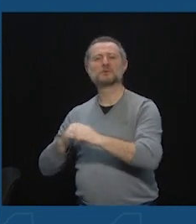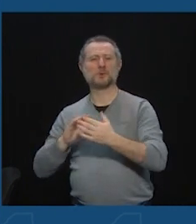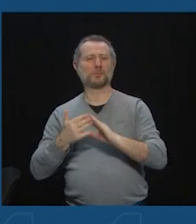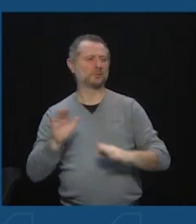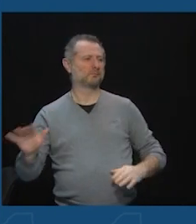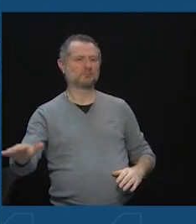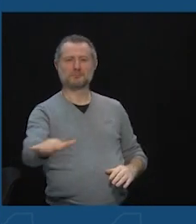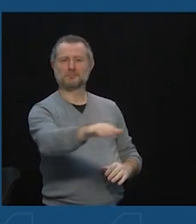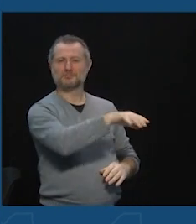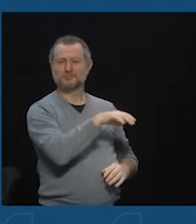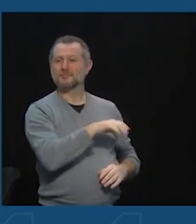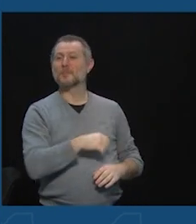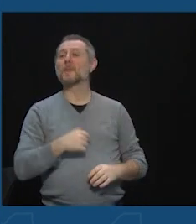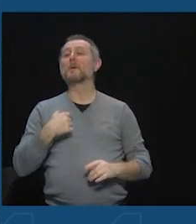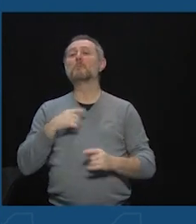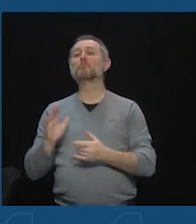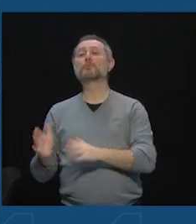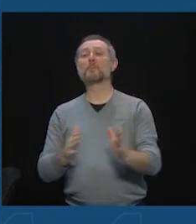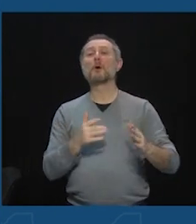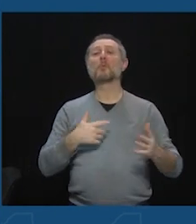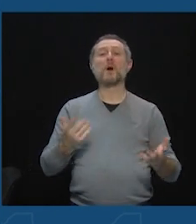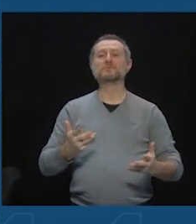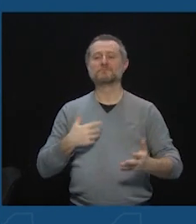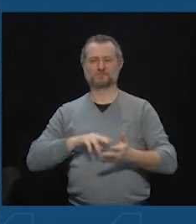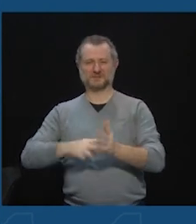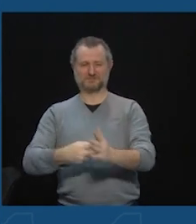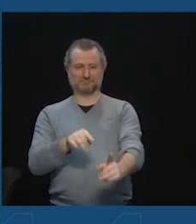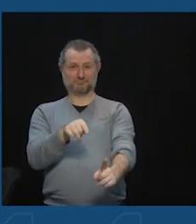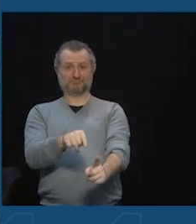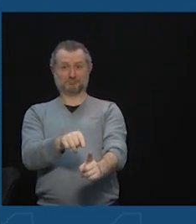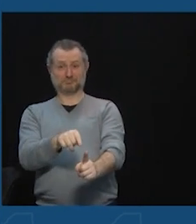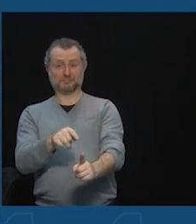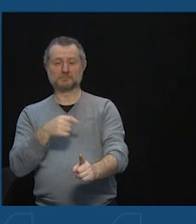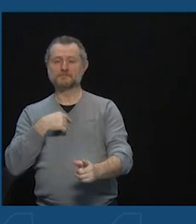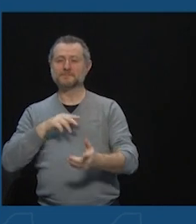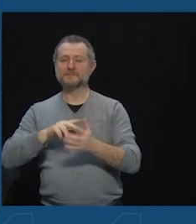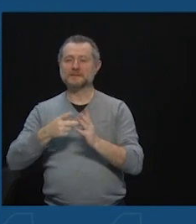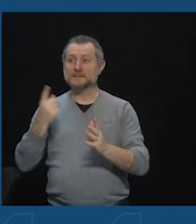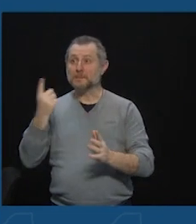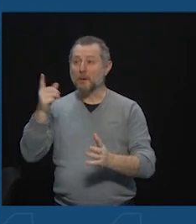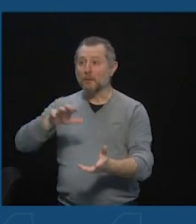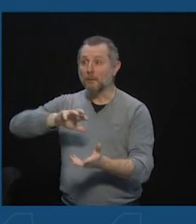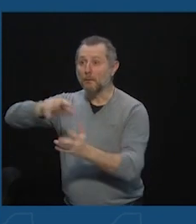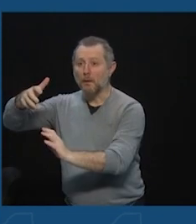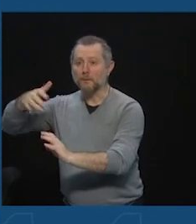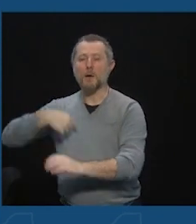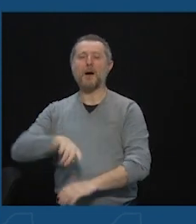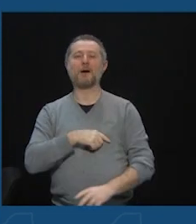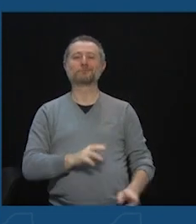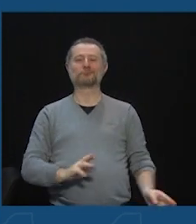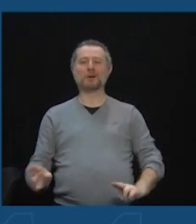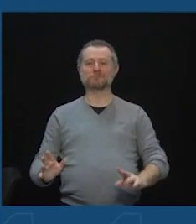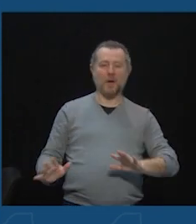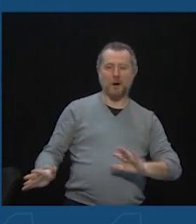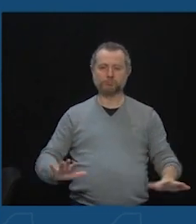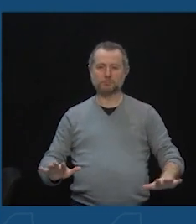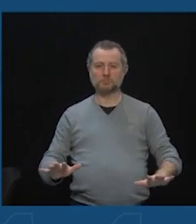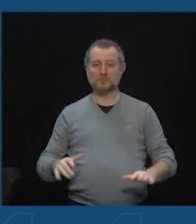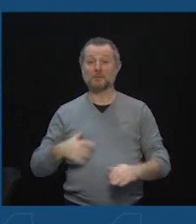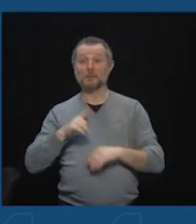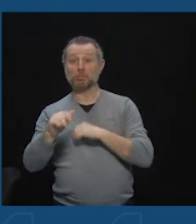Preparedness is about getting ahead of a threat. It's about getting ahead of a disaster. The work you do on the SNUG teams